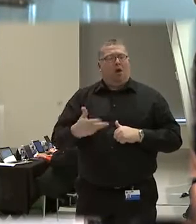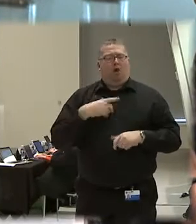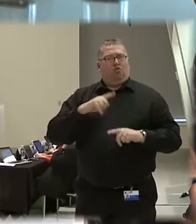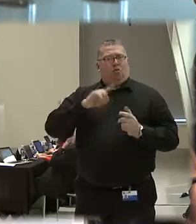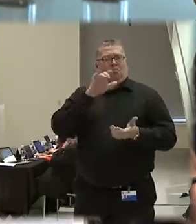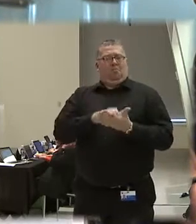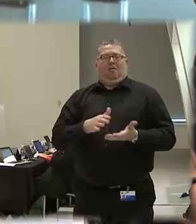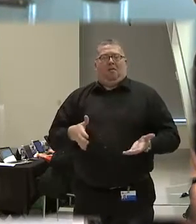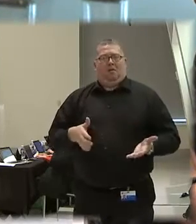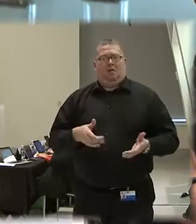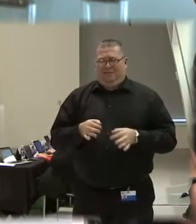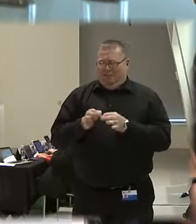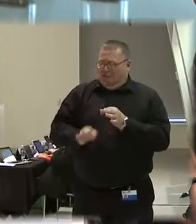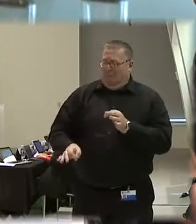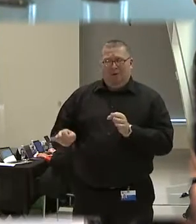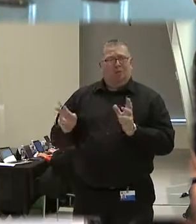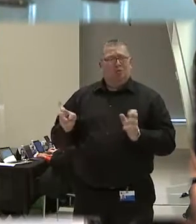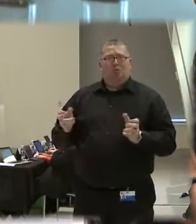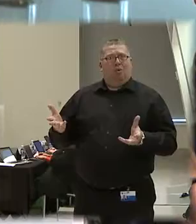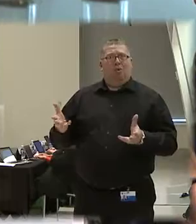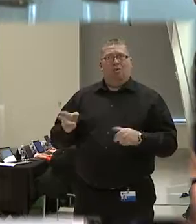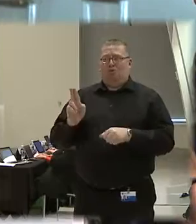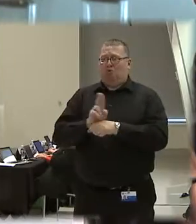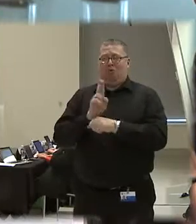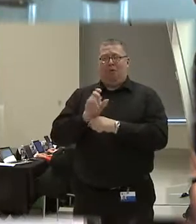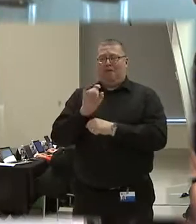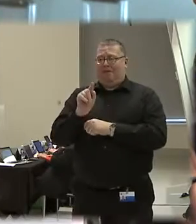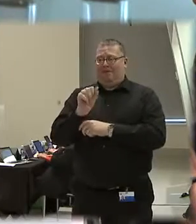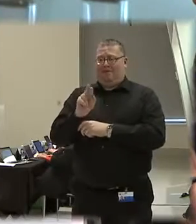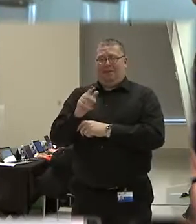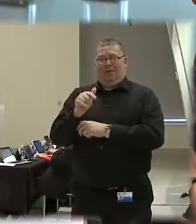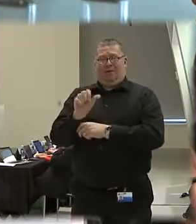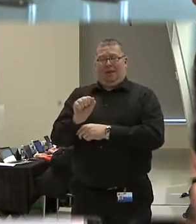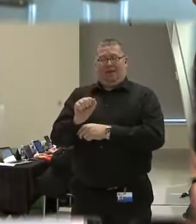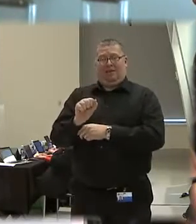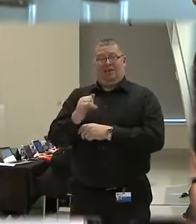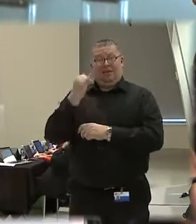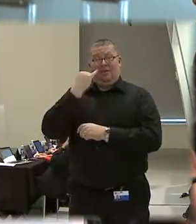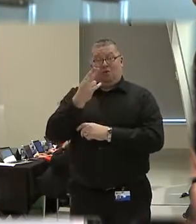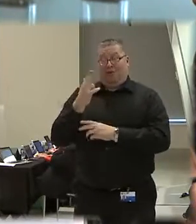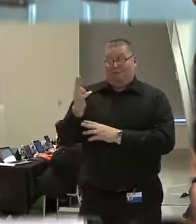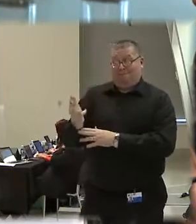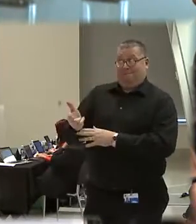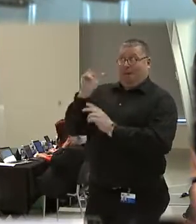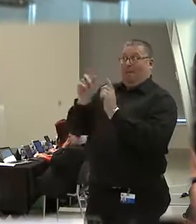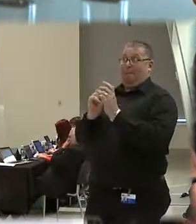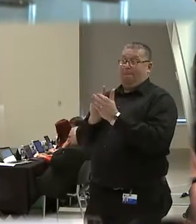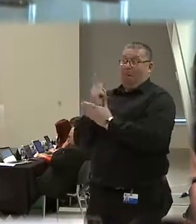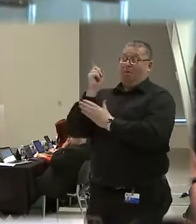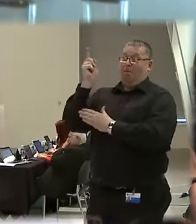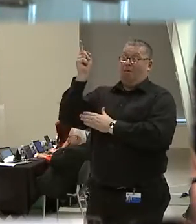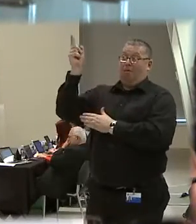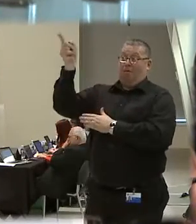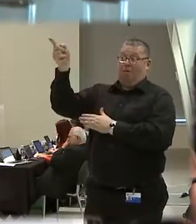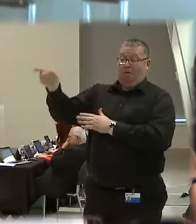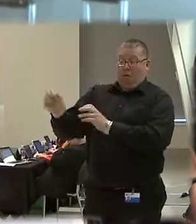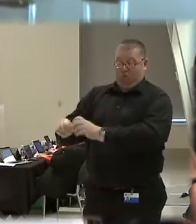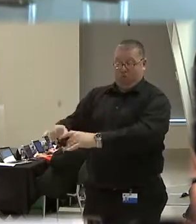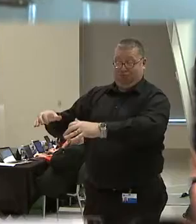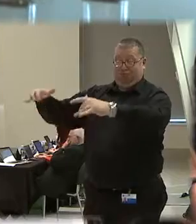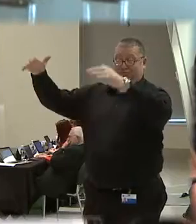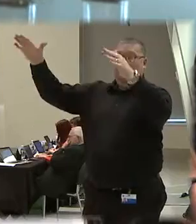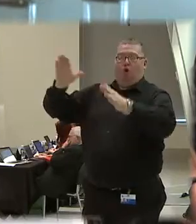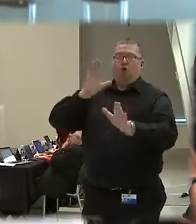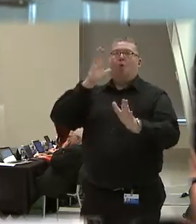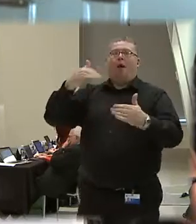The simplest issue of the use of tear gas. In my book, if you fire tear gas, you've got a riot now. You don't have